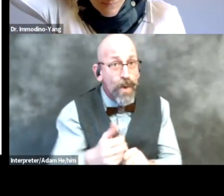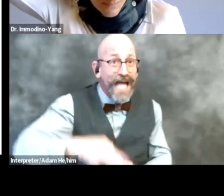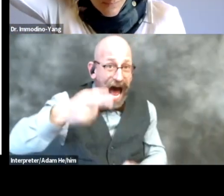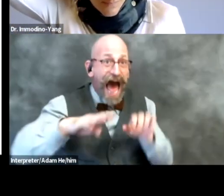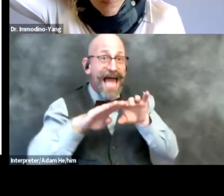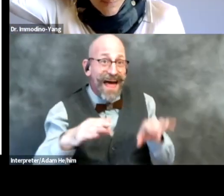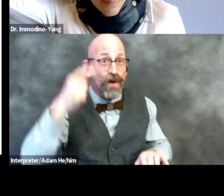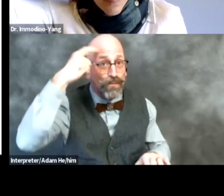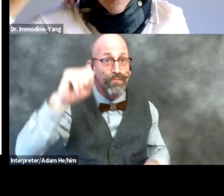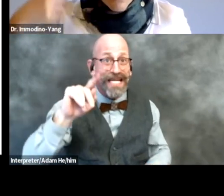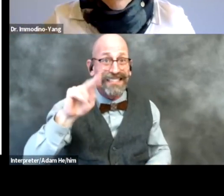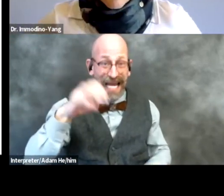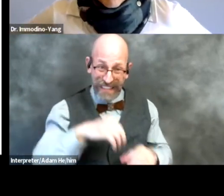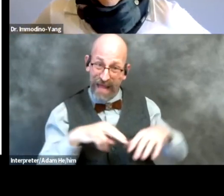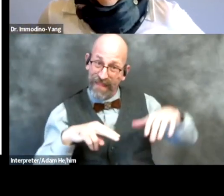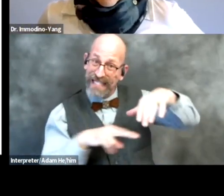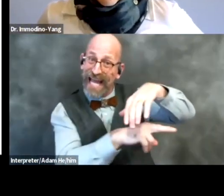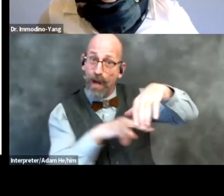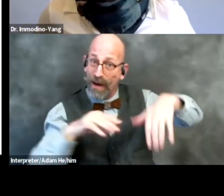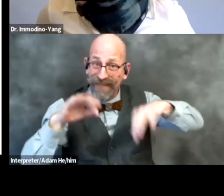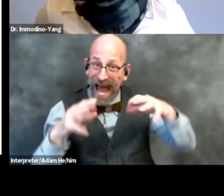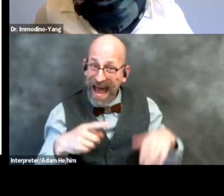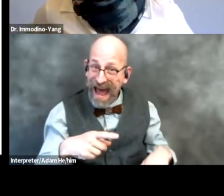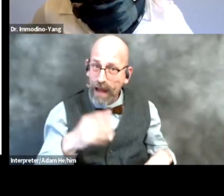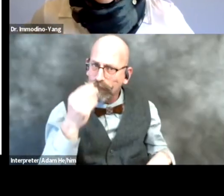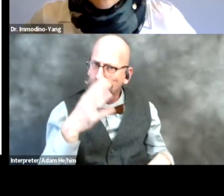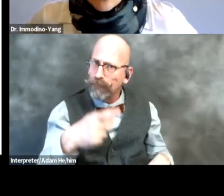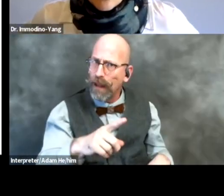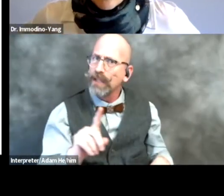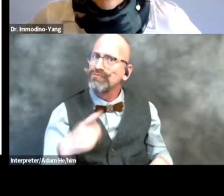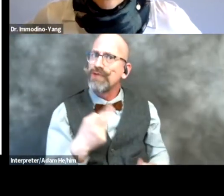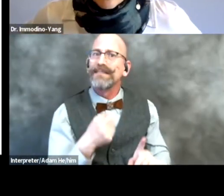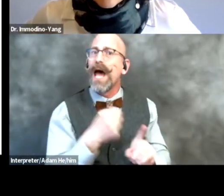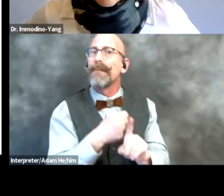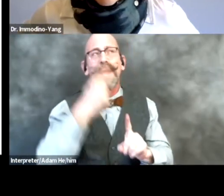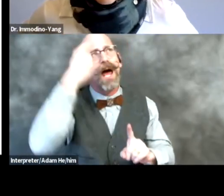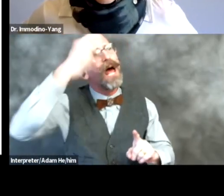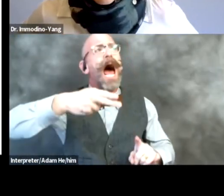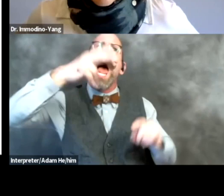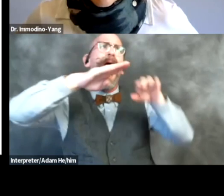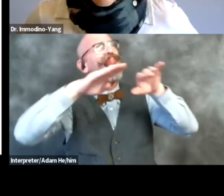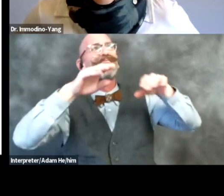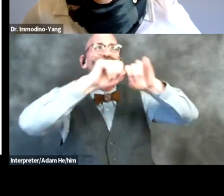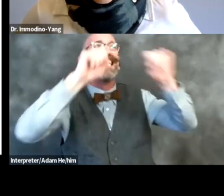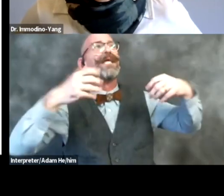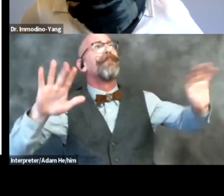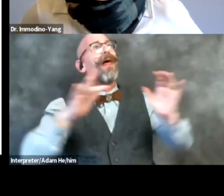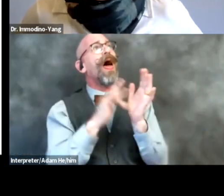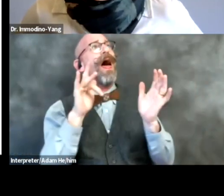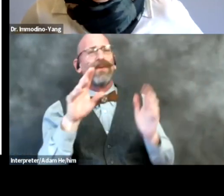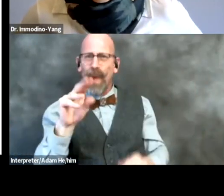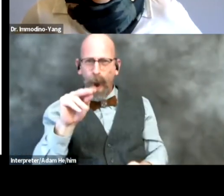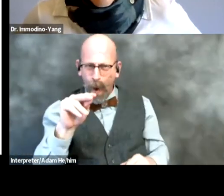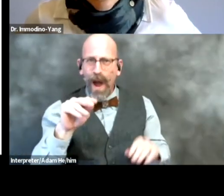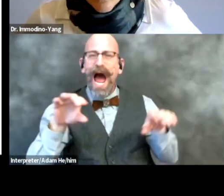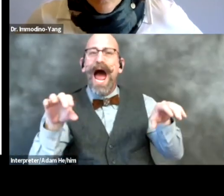scanner don't just activate high-level systems. They also activate lower